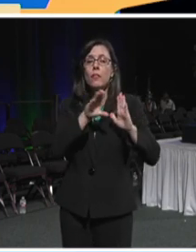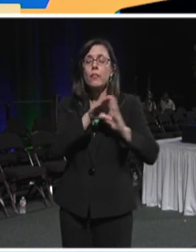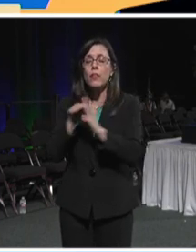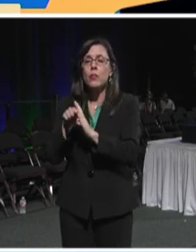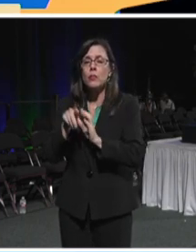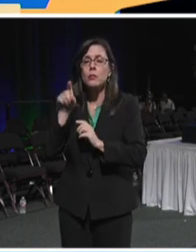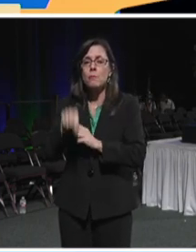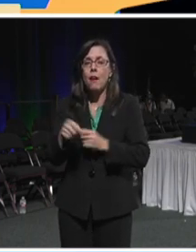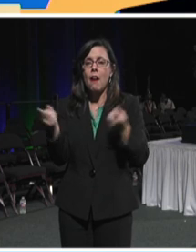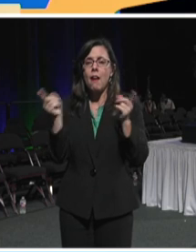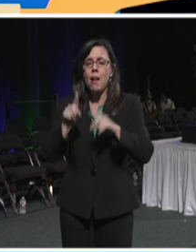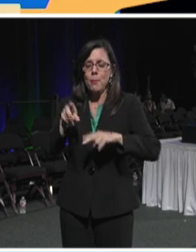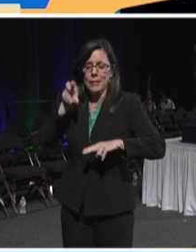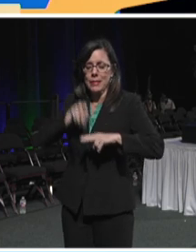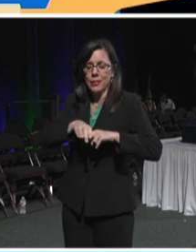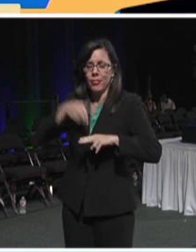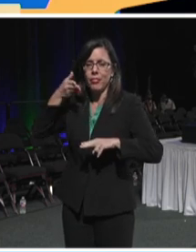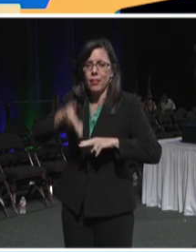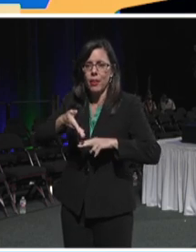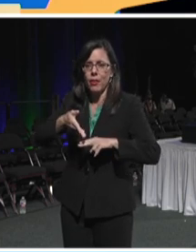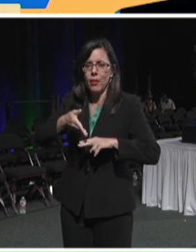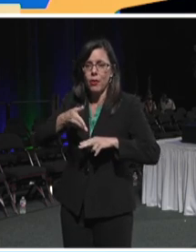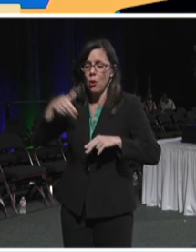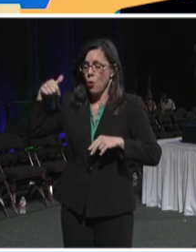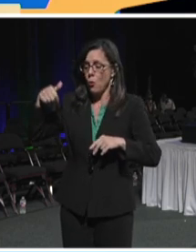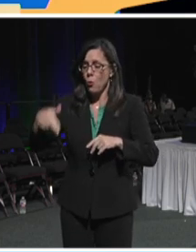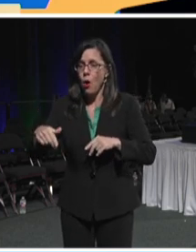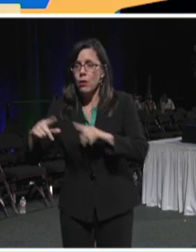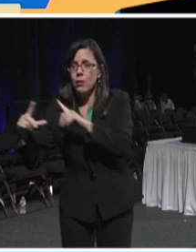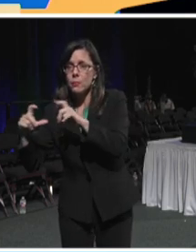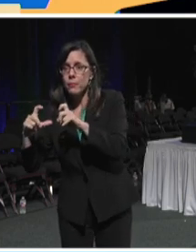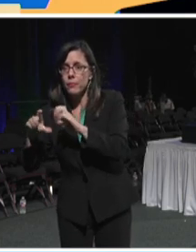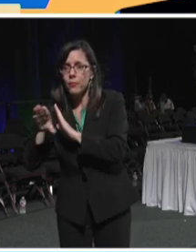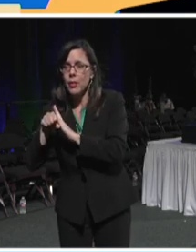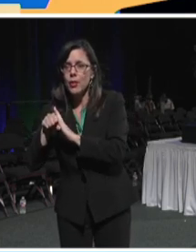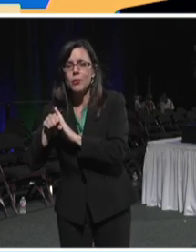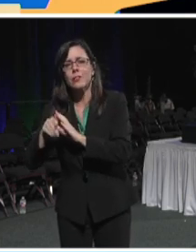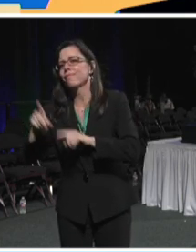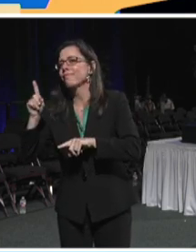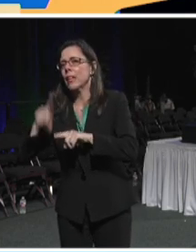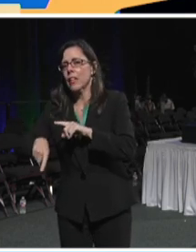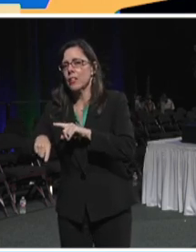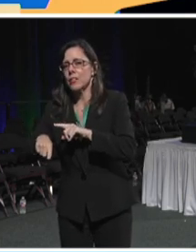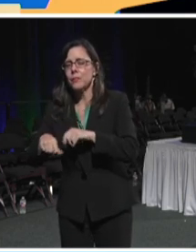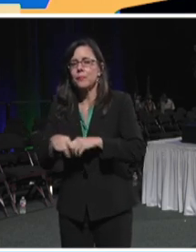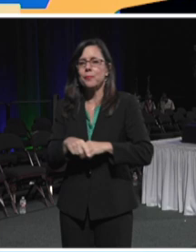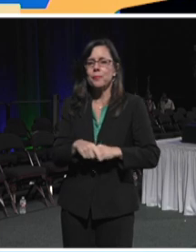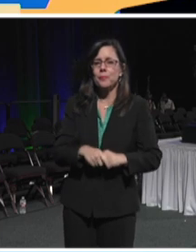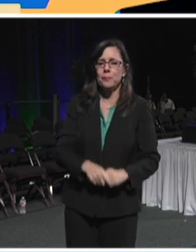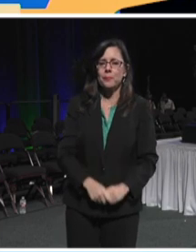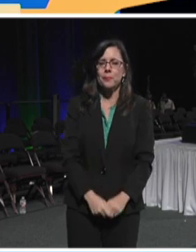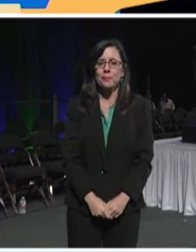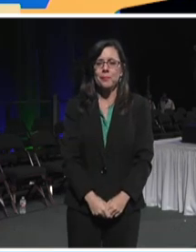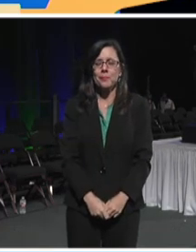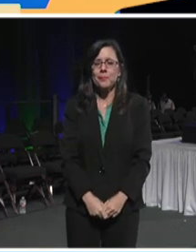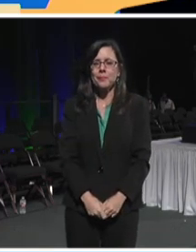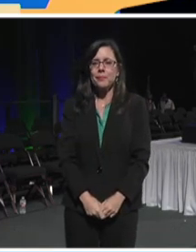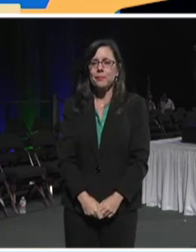to be taken from your seat. Please do not walk down to the bottom of the aisle to take photographs or